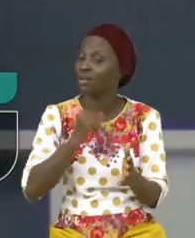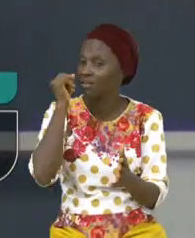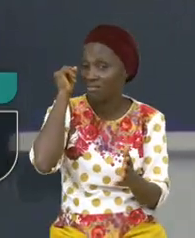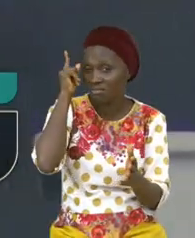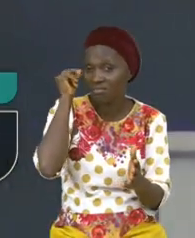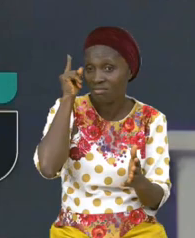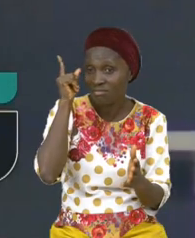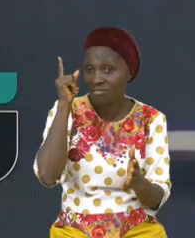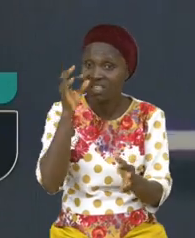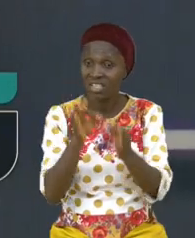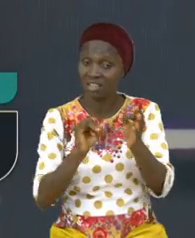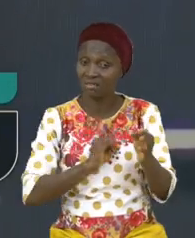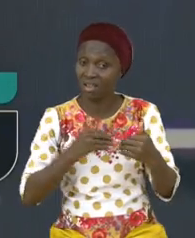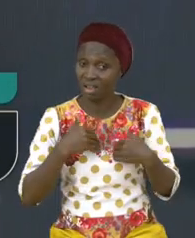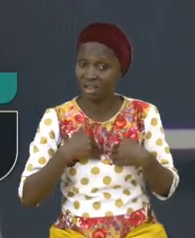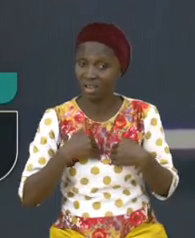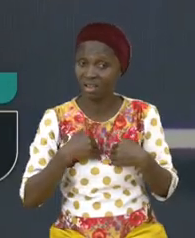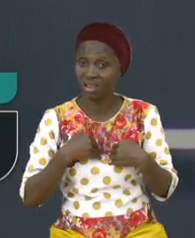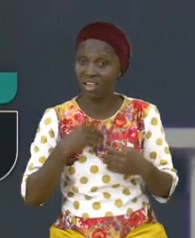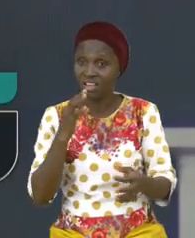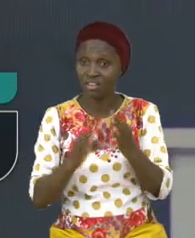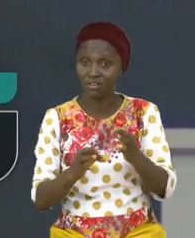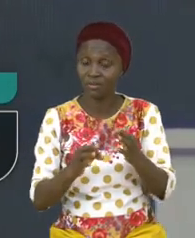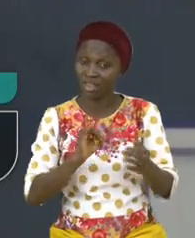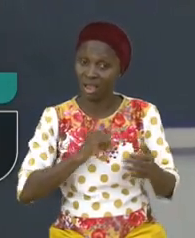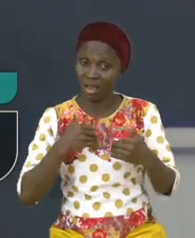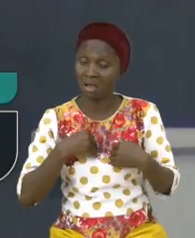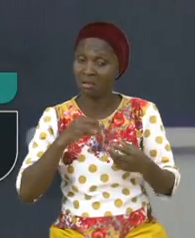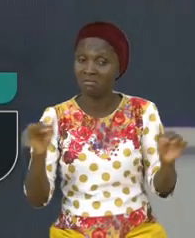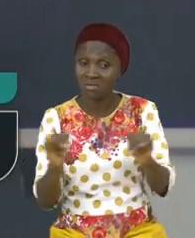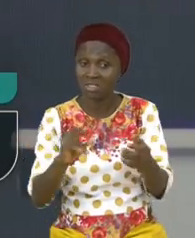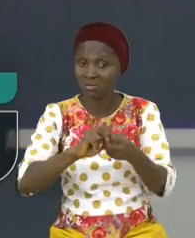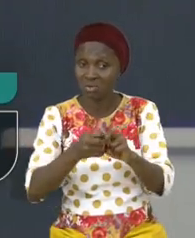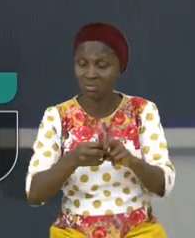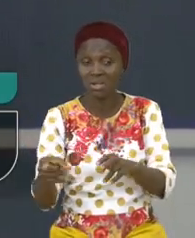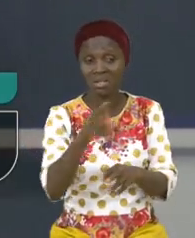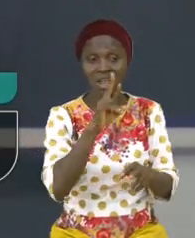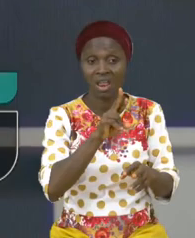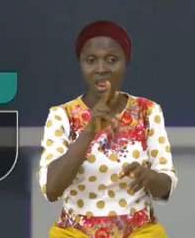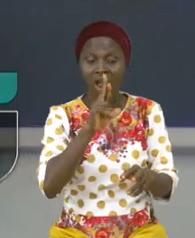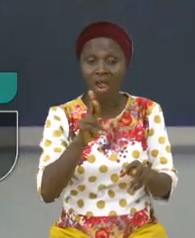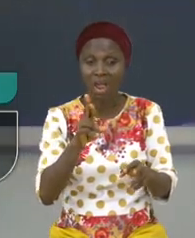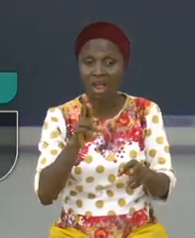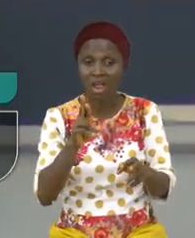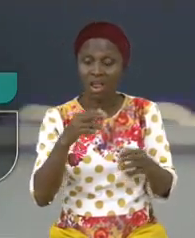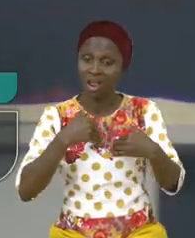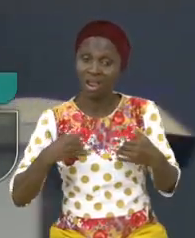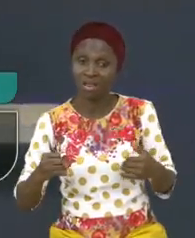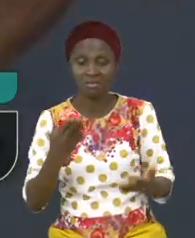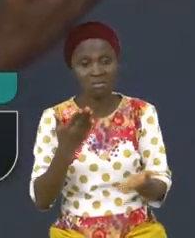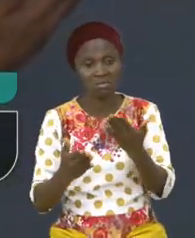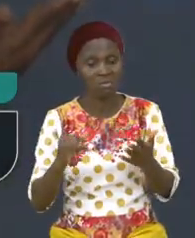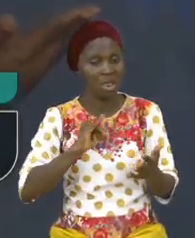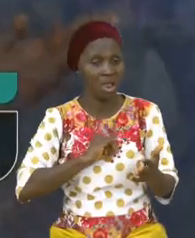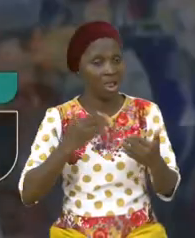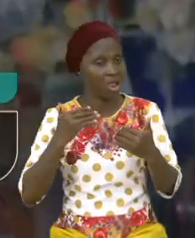was facing the same problem they were facing, maybe I would have acted like that. We are going on the road and